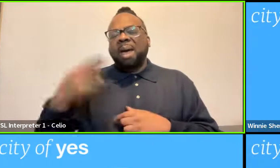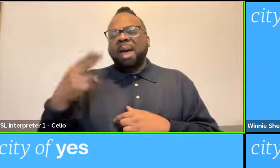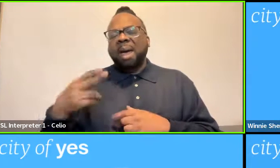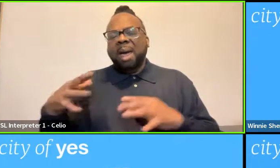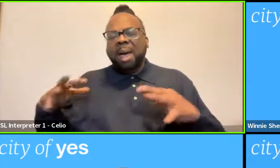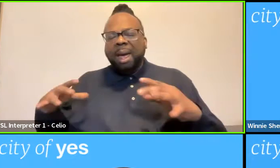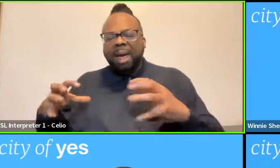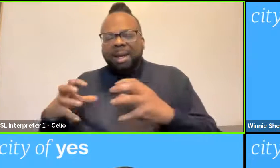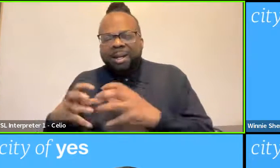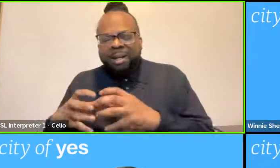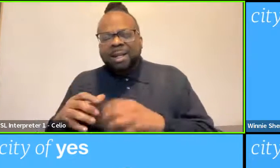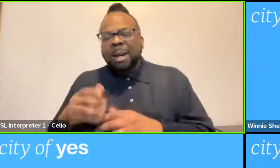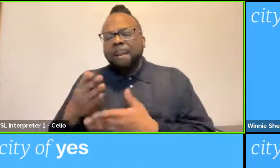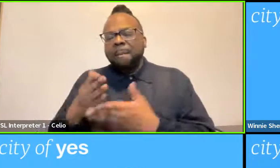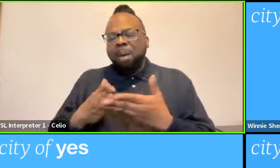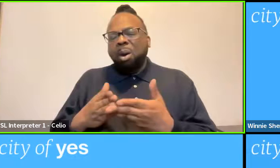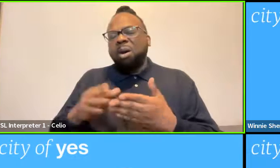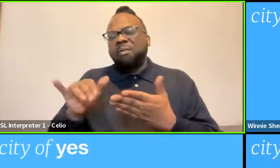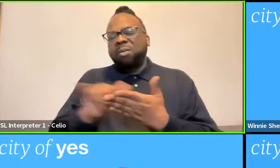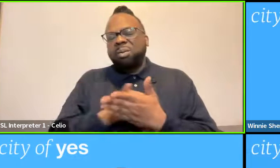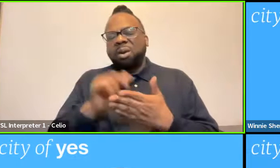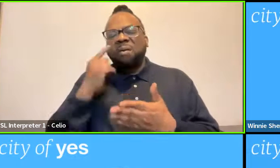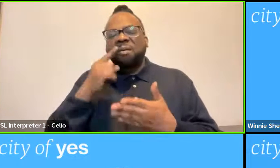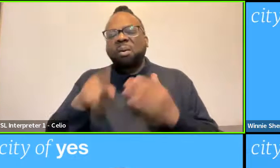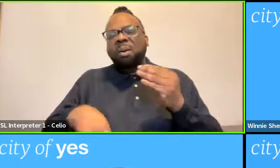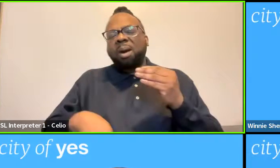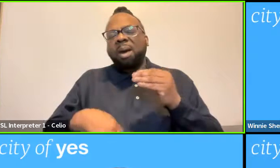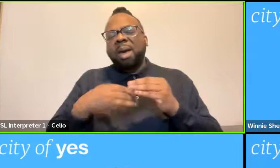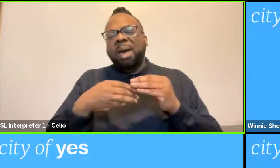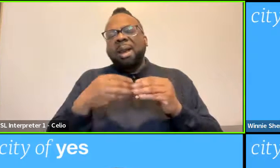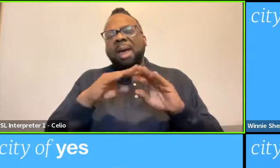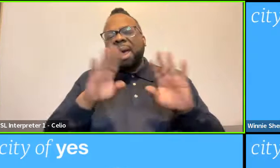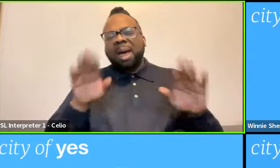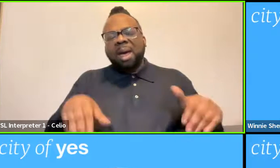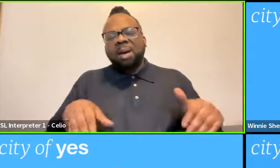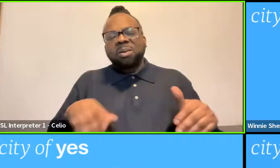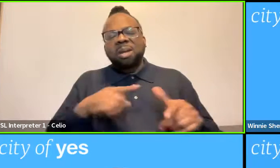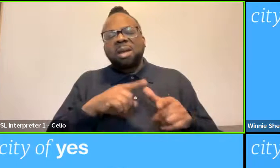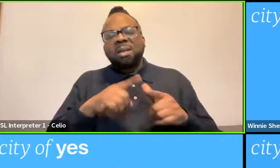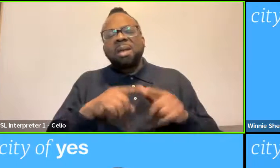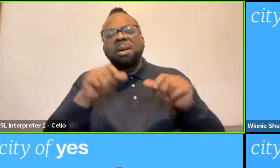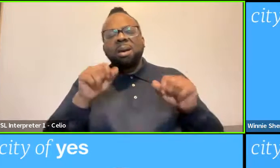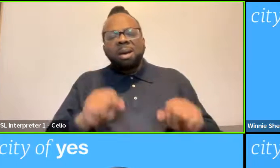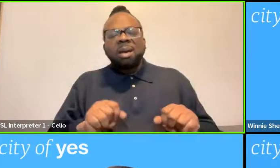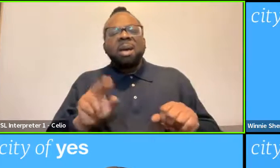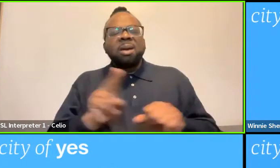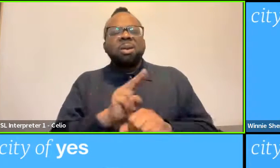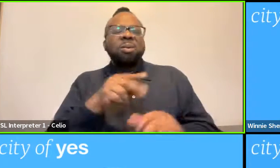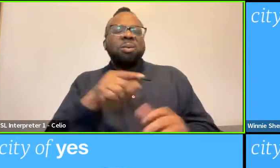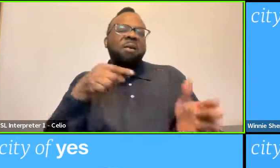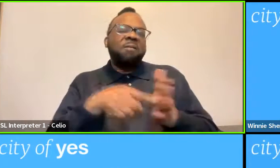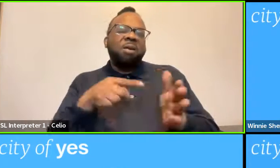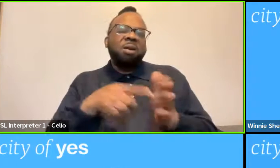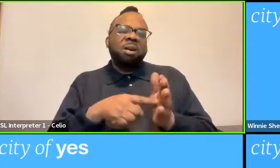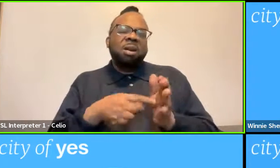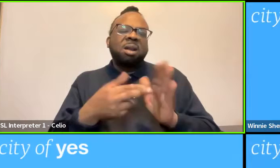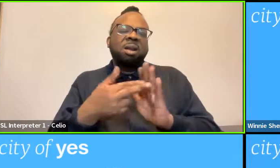where appropriate, for additional housing, and implement affordability mandates through MIH so that you could